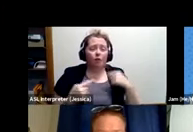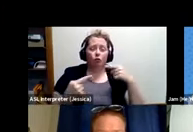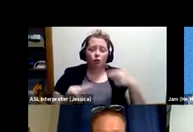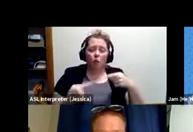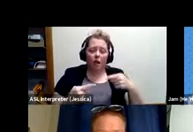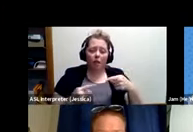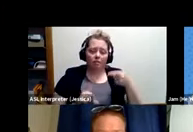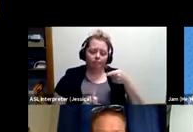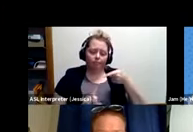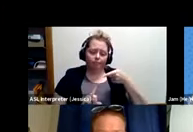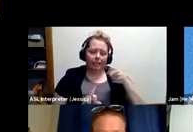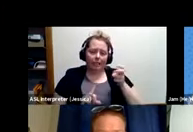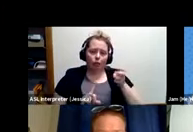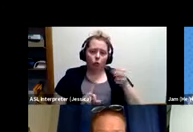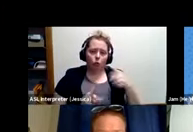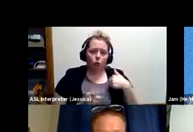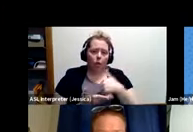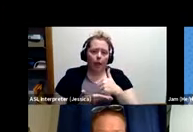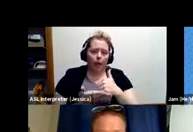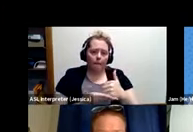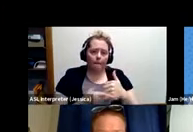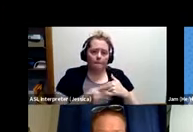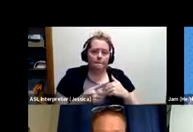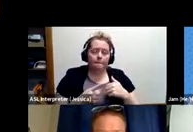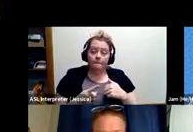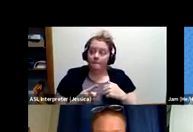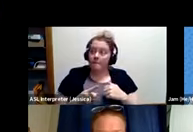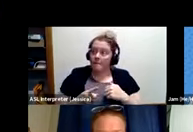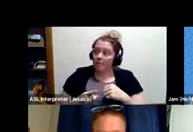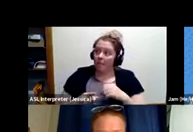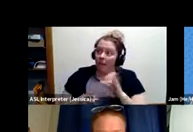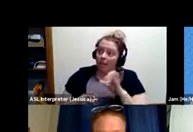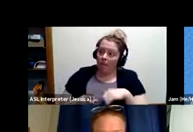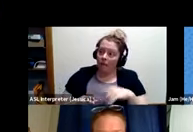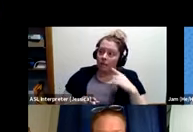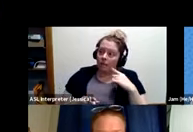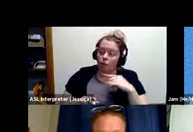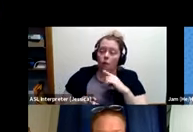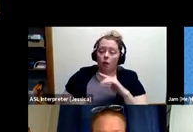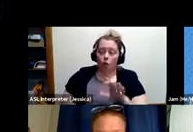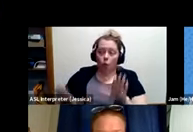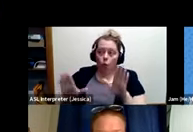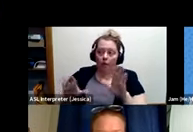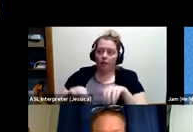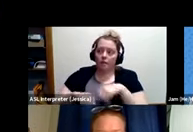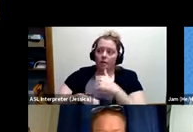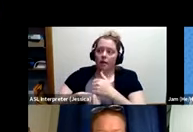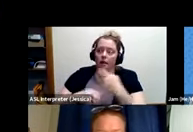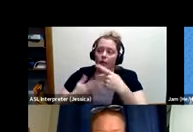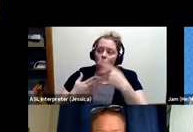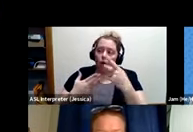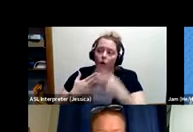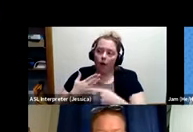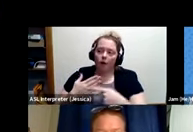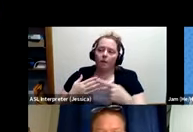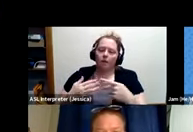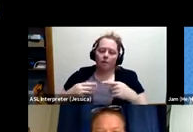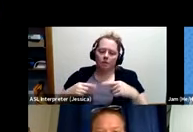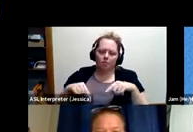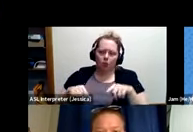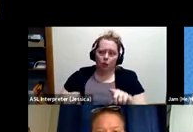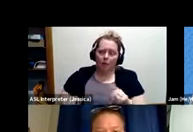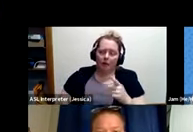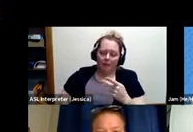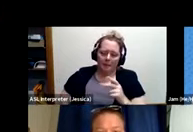find a way to help. Yeah, that sounds all like a really, really great set of programming, even during a pandemic. So yeah, that's